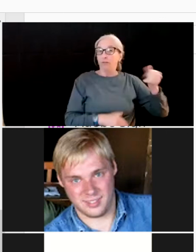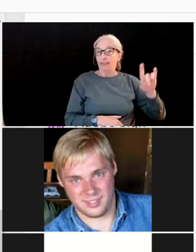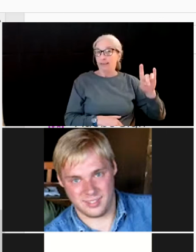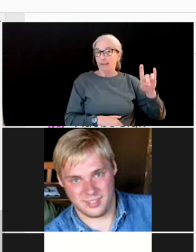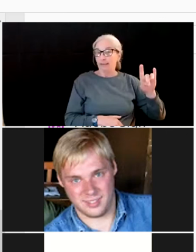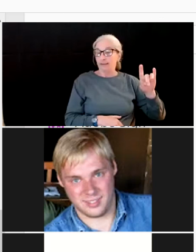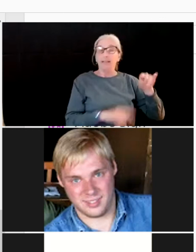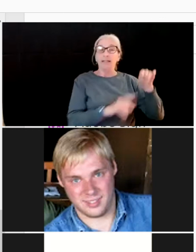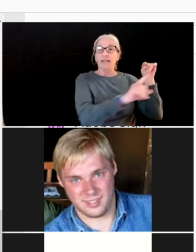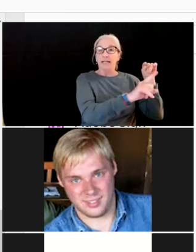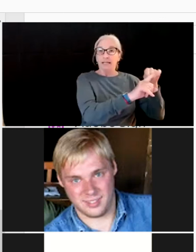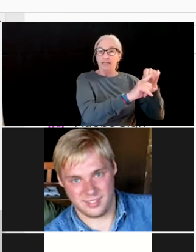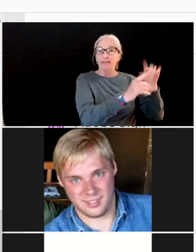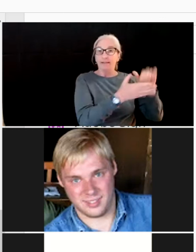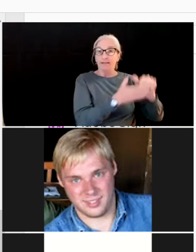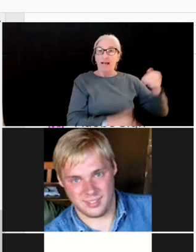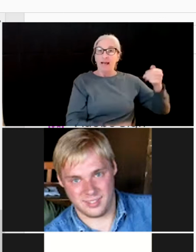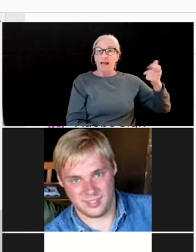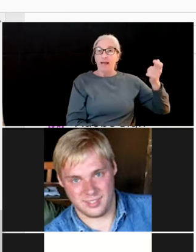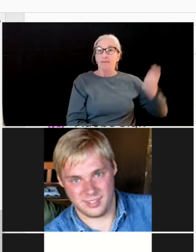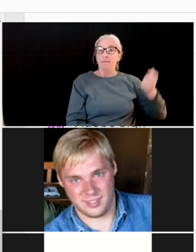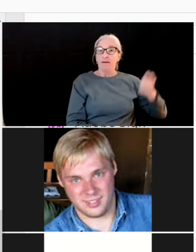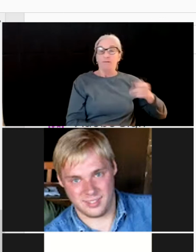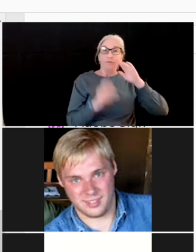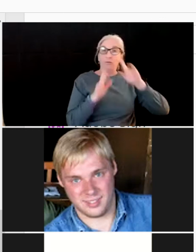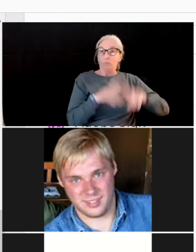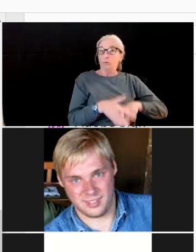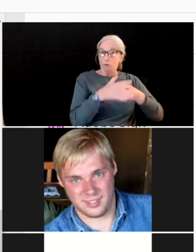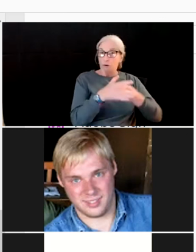benefits would begin for that child once a client